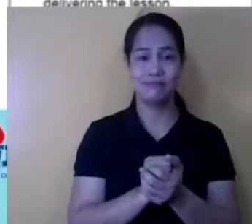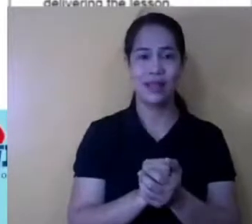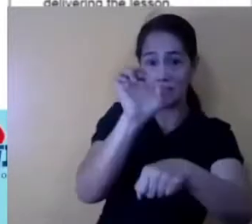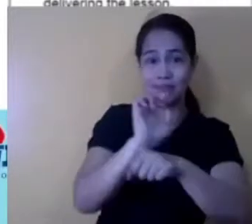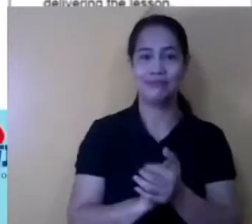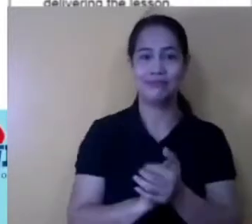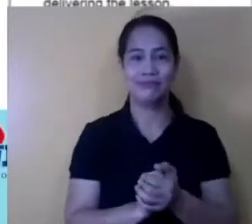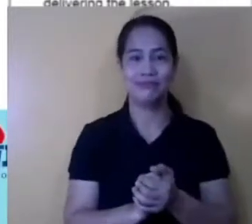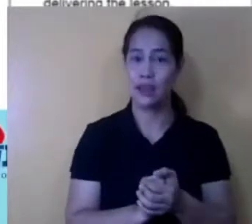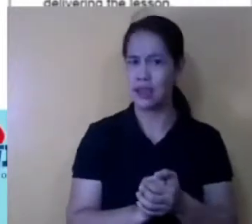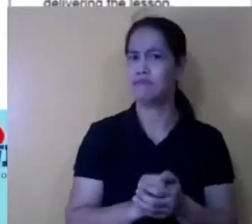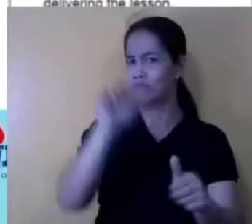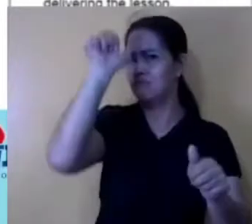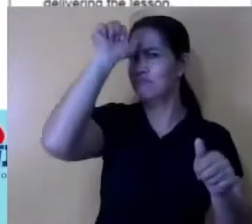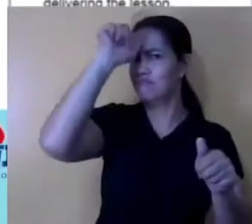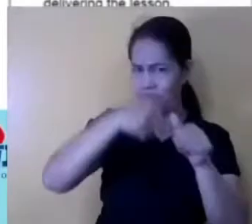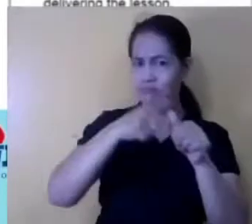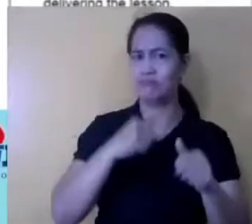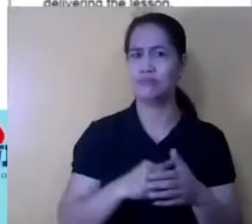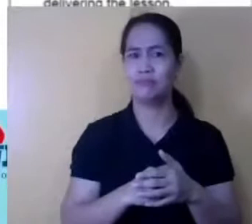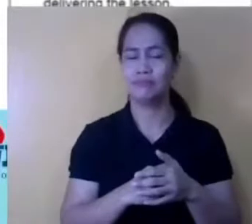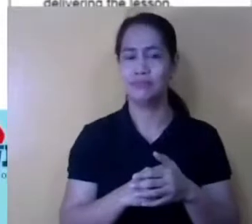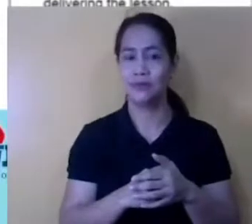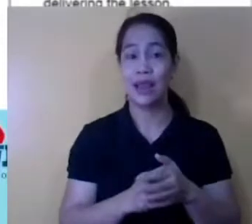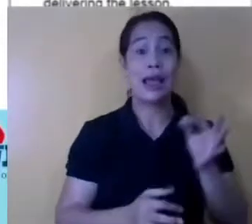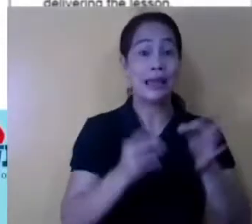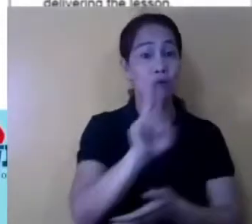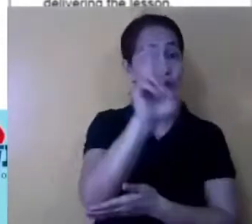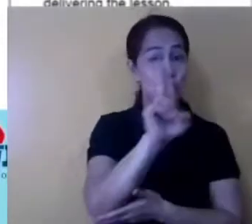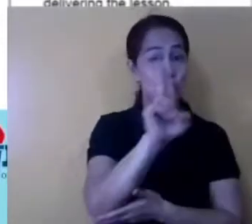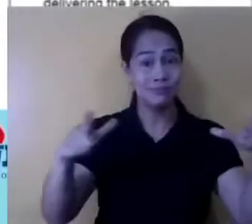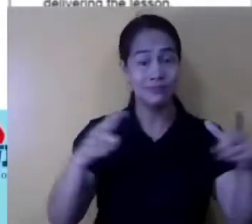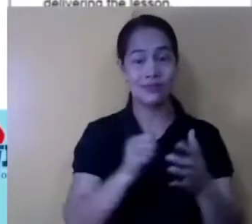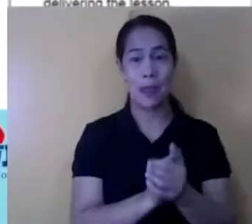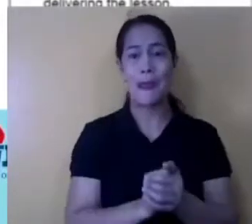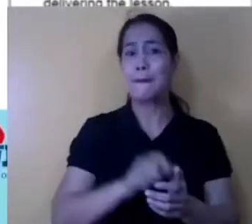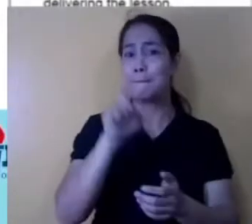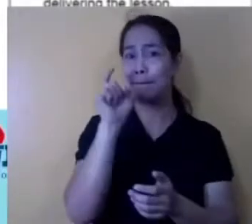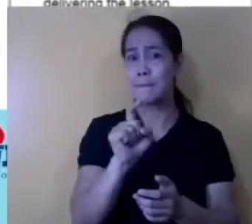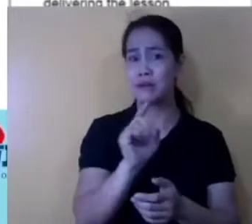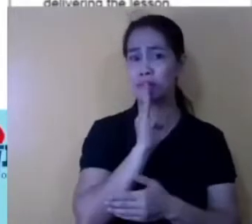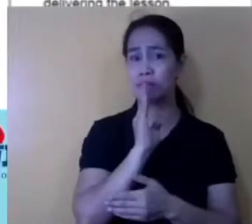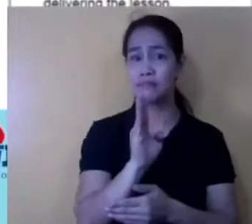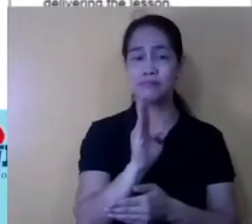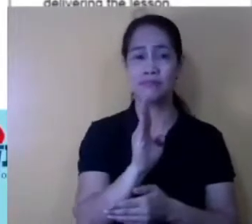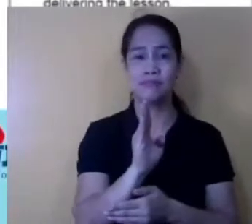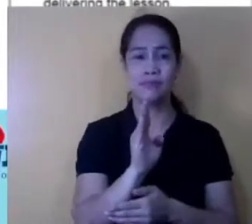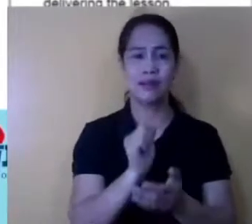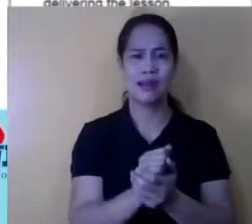English. And take note, the use of these languages must be able to